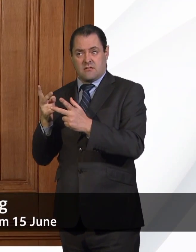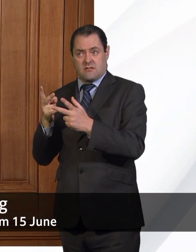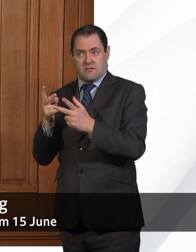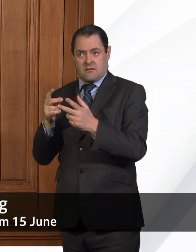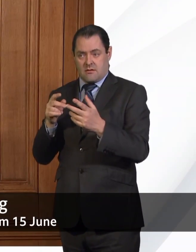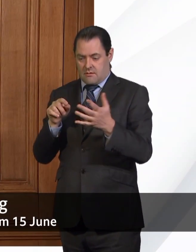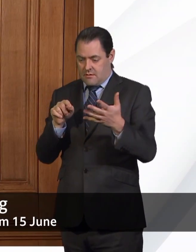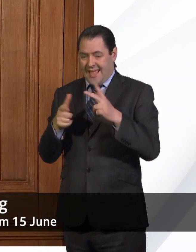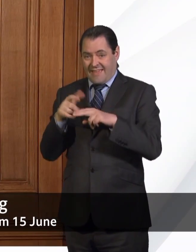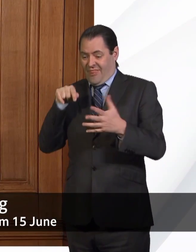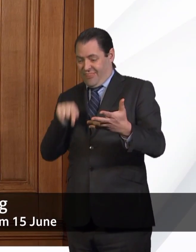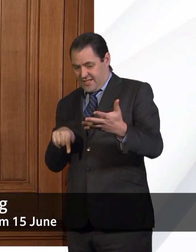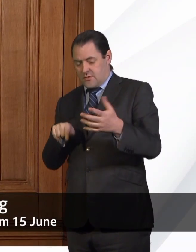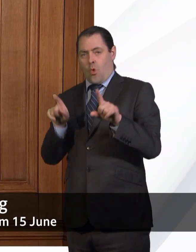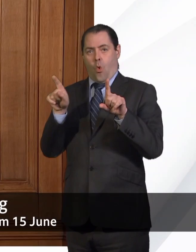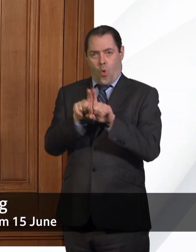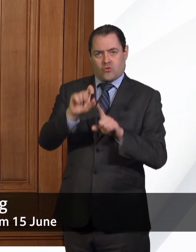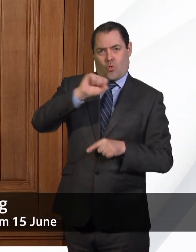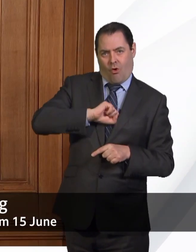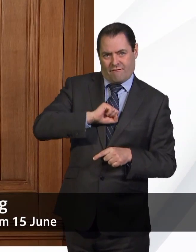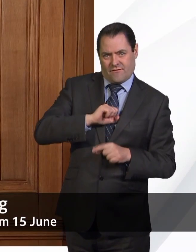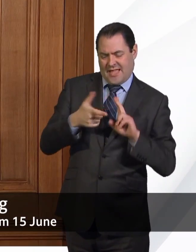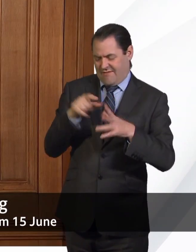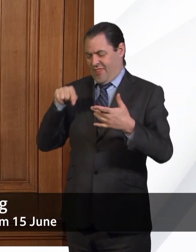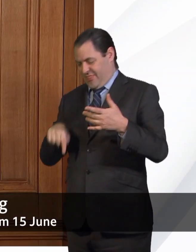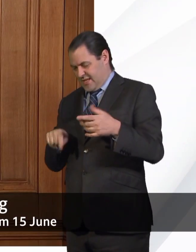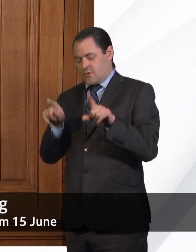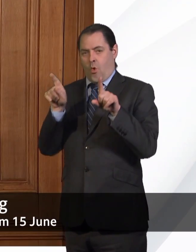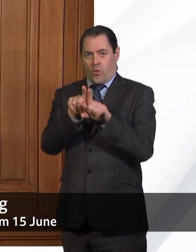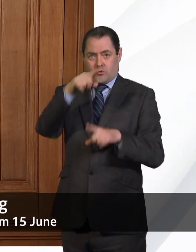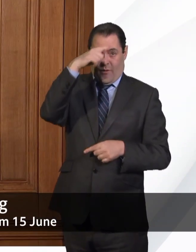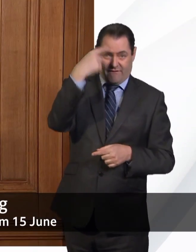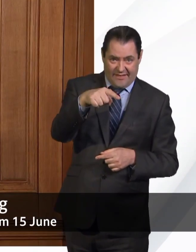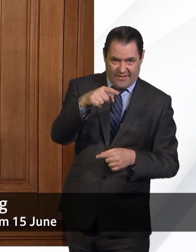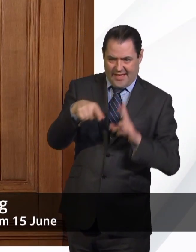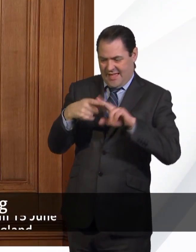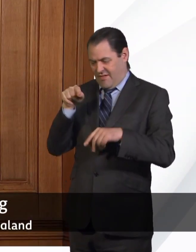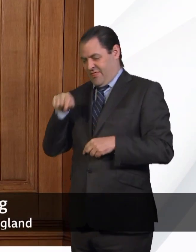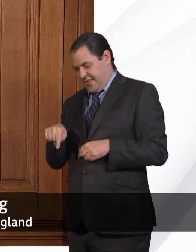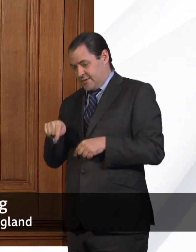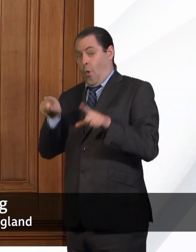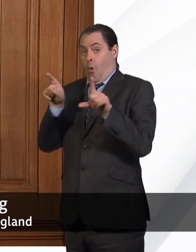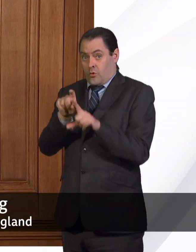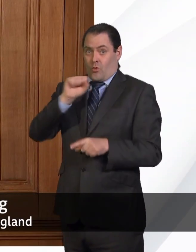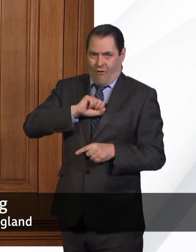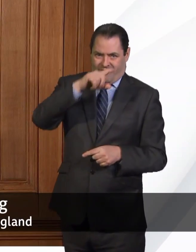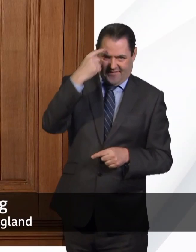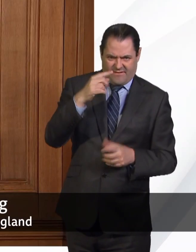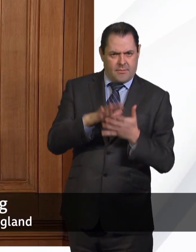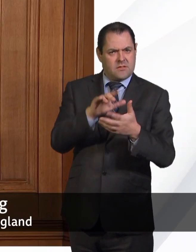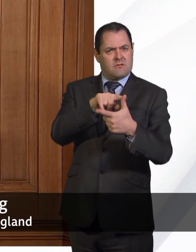one of or more than one of those 3 symptoms. So therefore, the sensitivity of this is